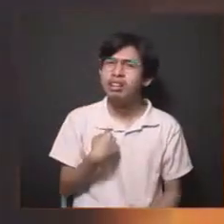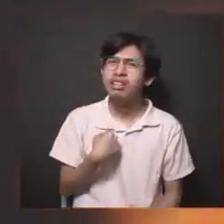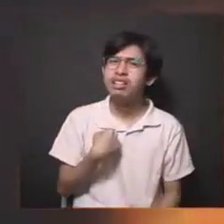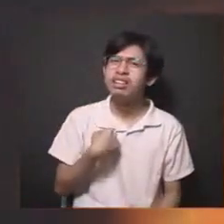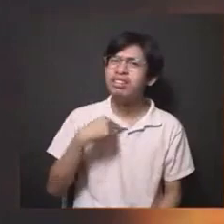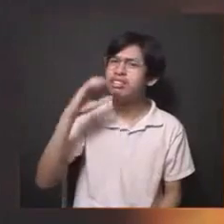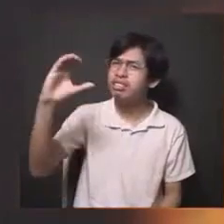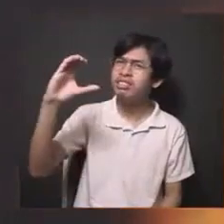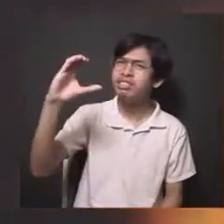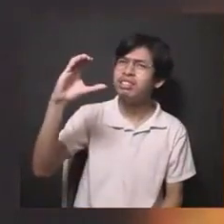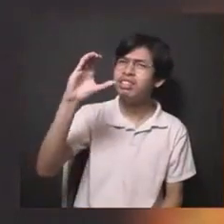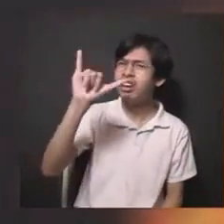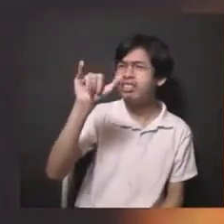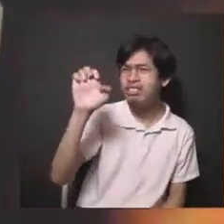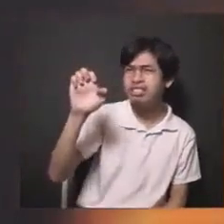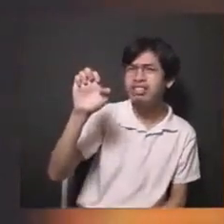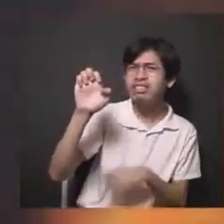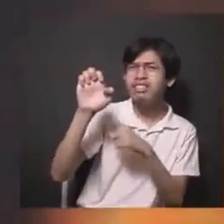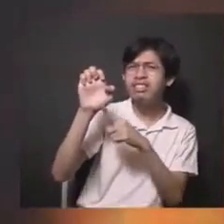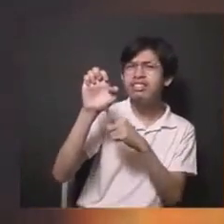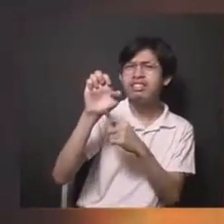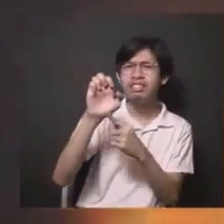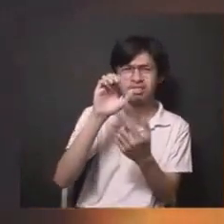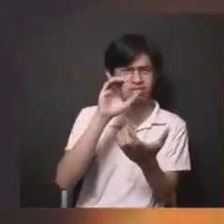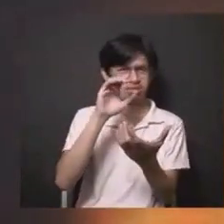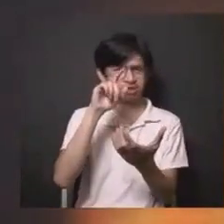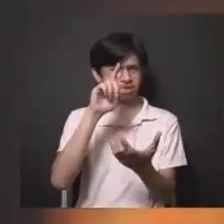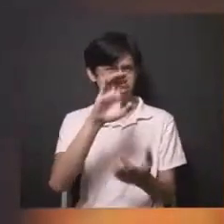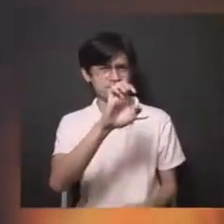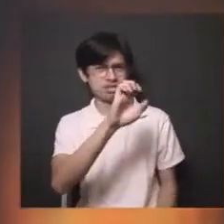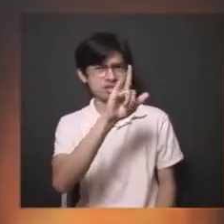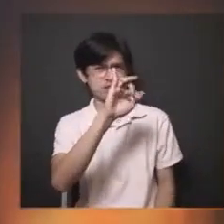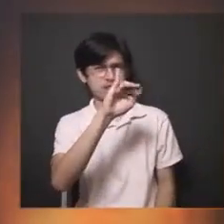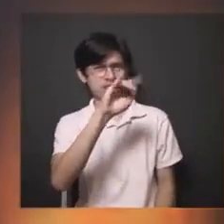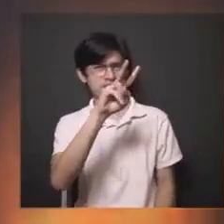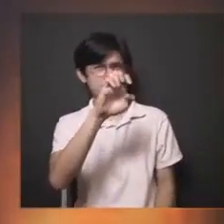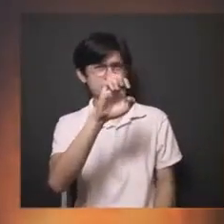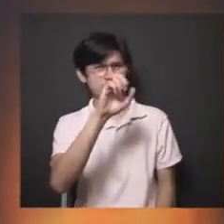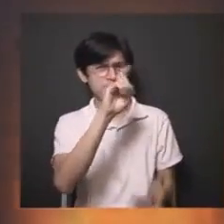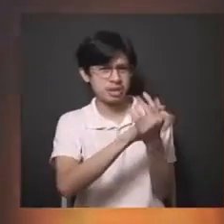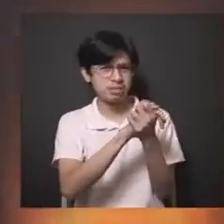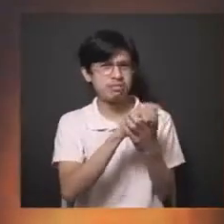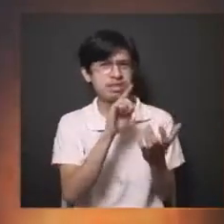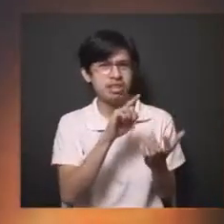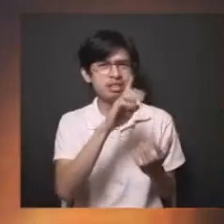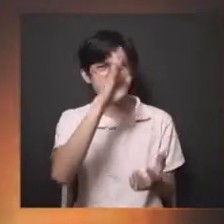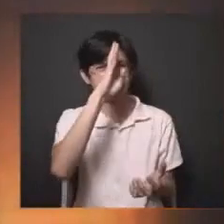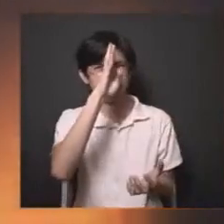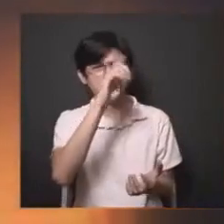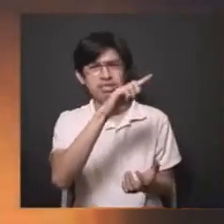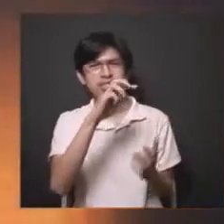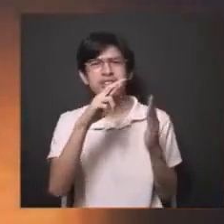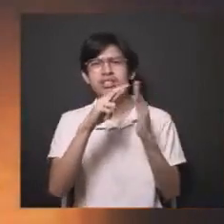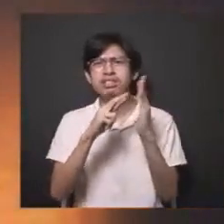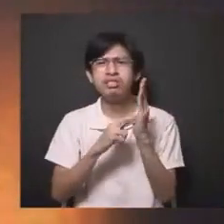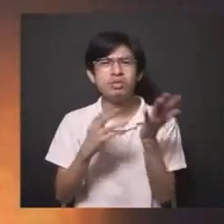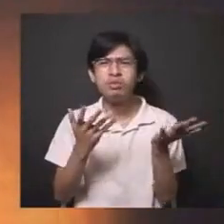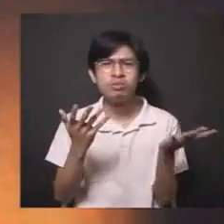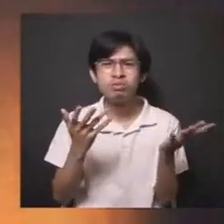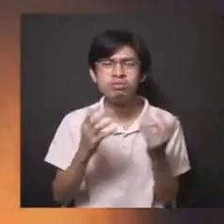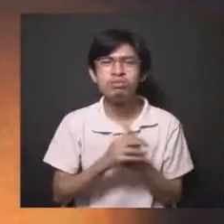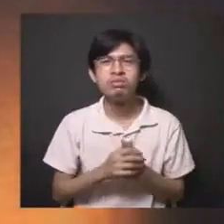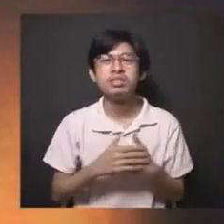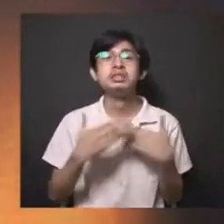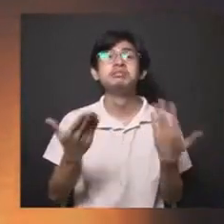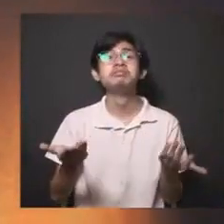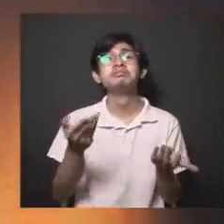believe that is spelled in an I-E. I mean, who makes these rules, right? So there I was. What made it